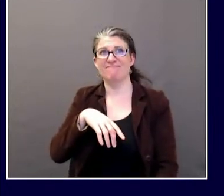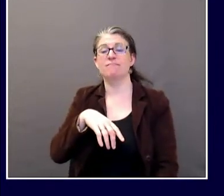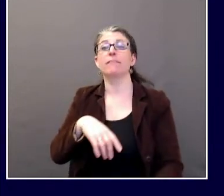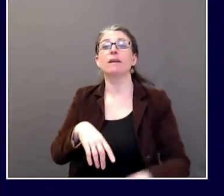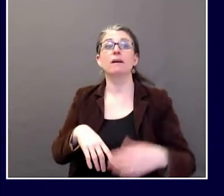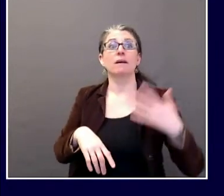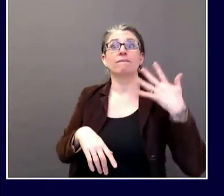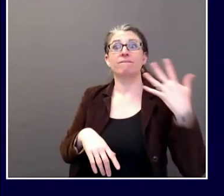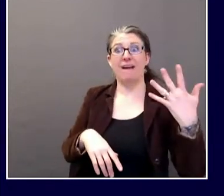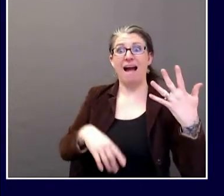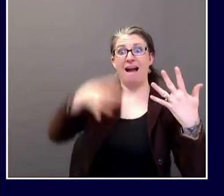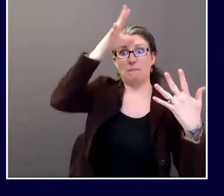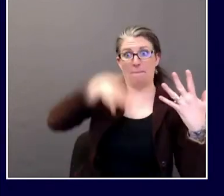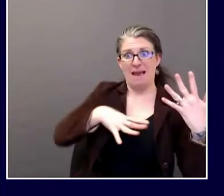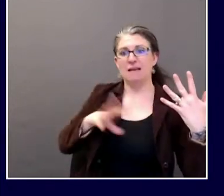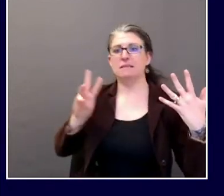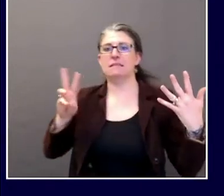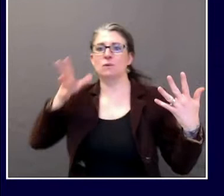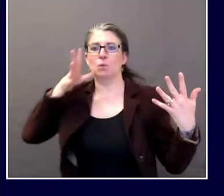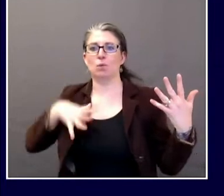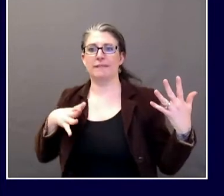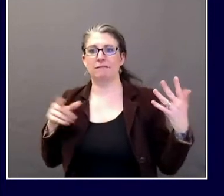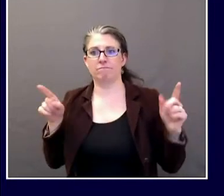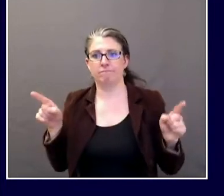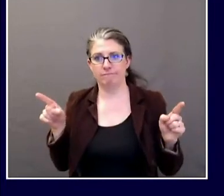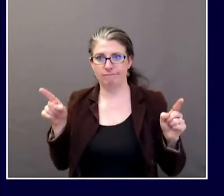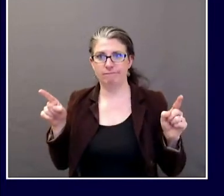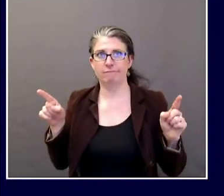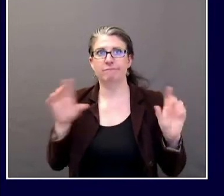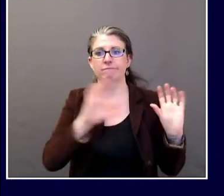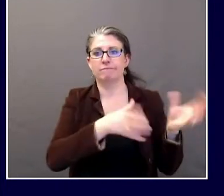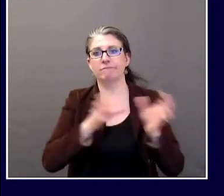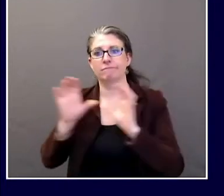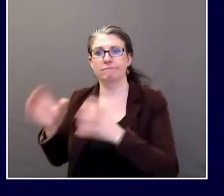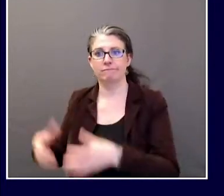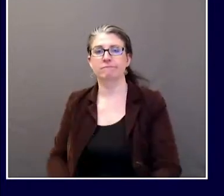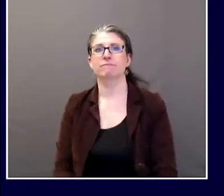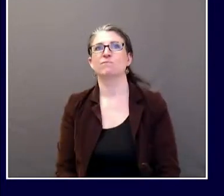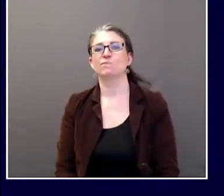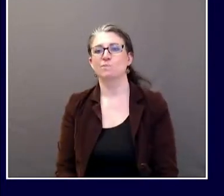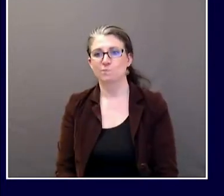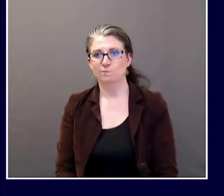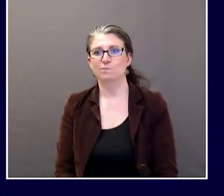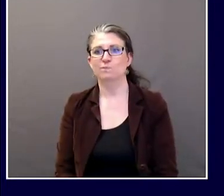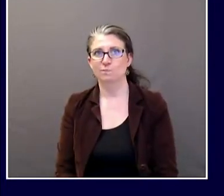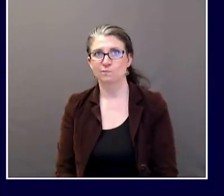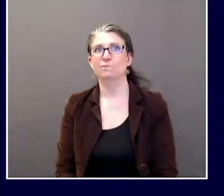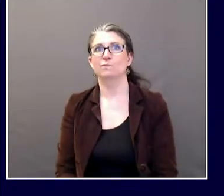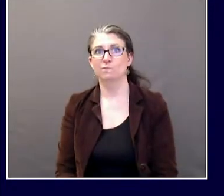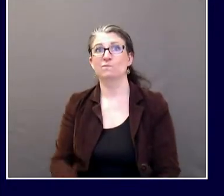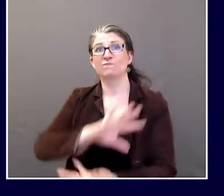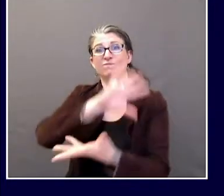And their deaths come reported to us on a day when, as a country, there have been now over